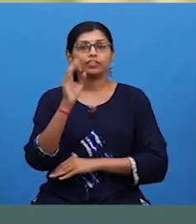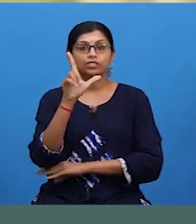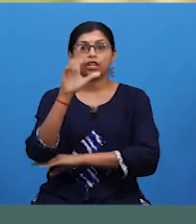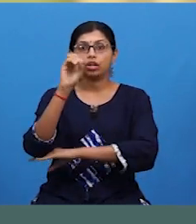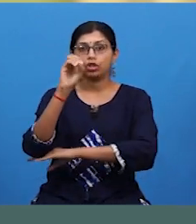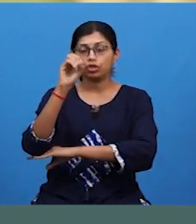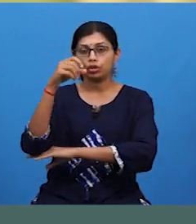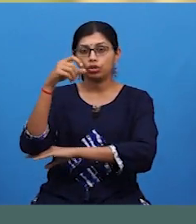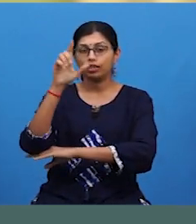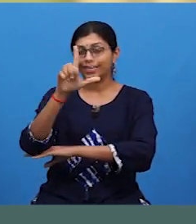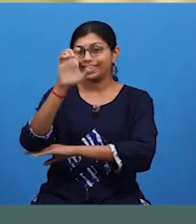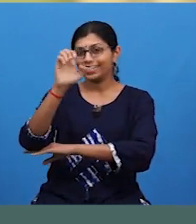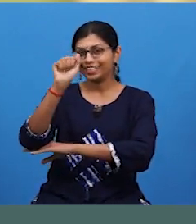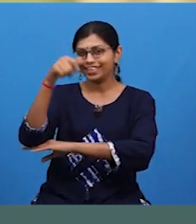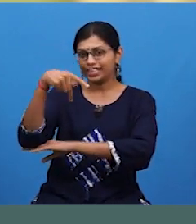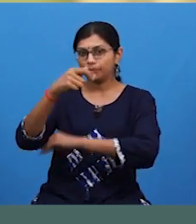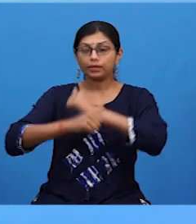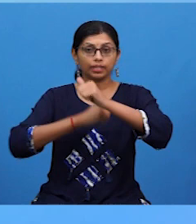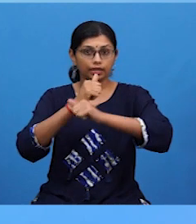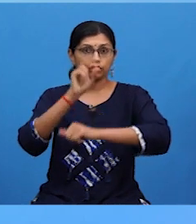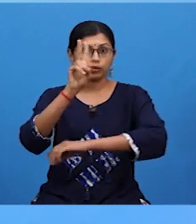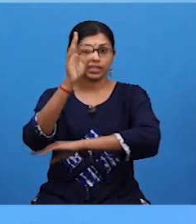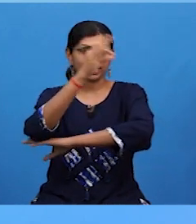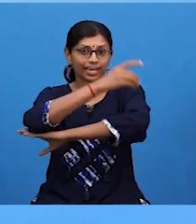29 days on leap years.